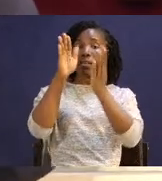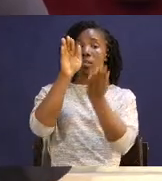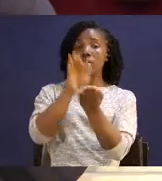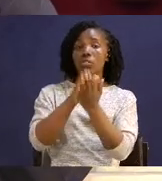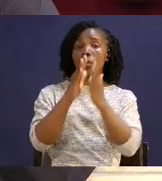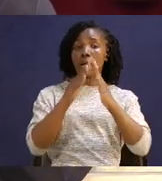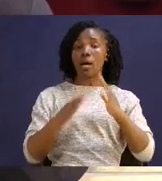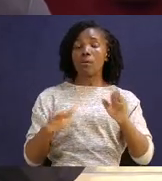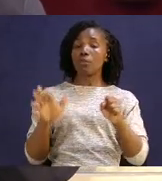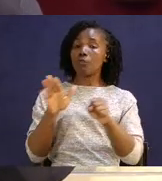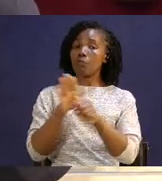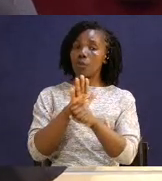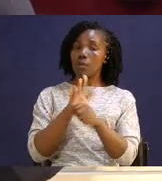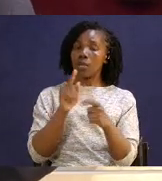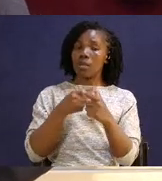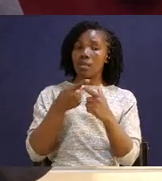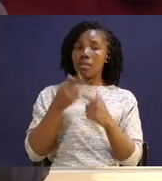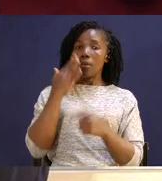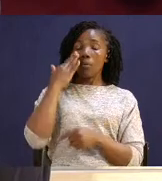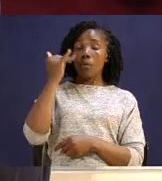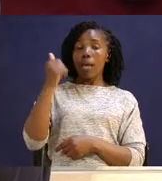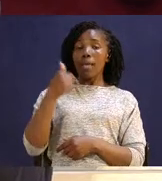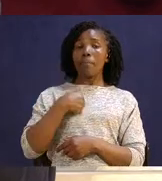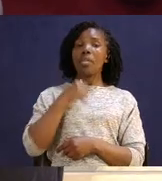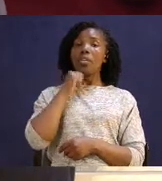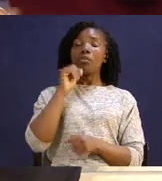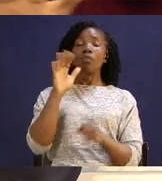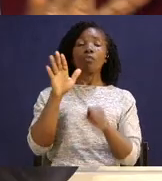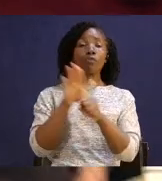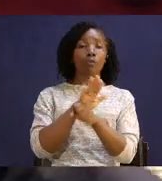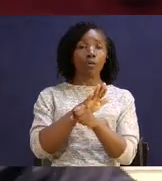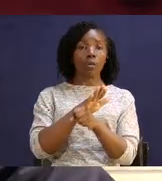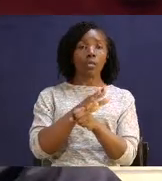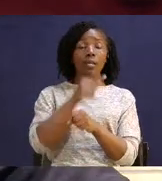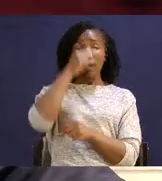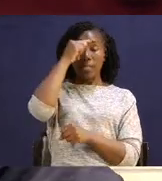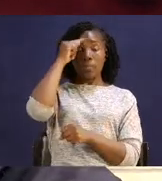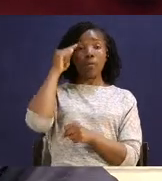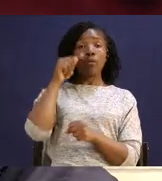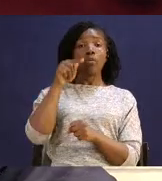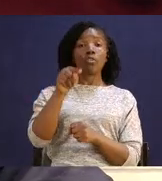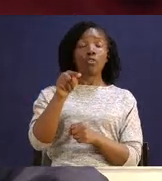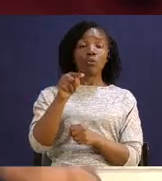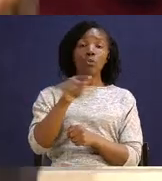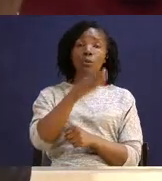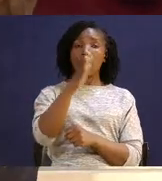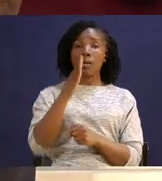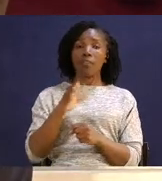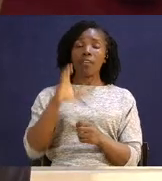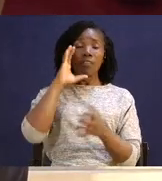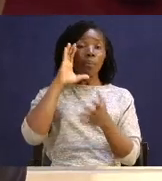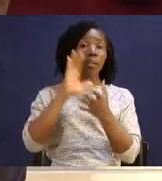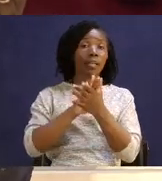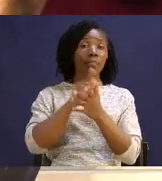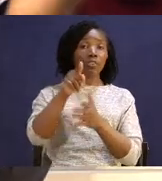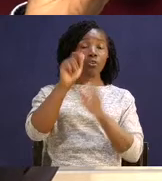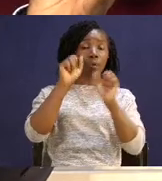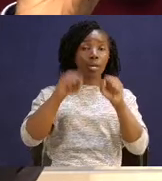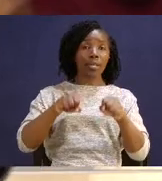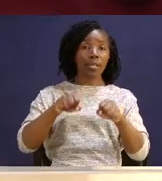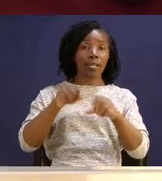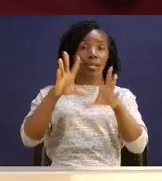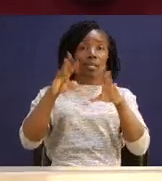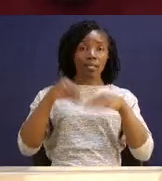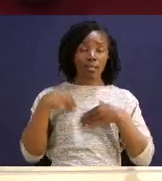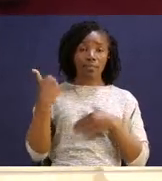Either it is your mindset, or you have never believed that you can get anything from Jesus. For some of us,